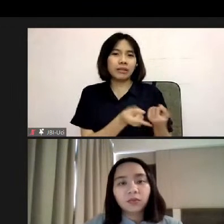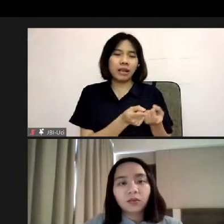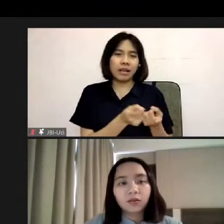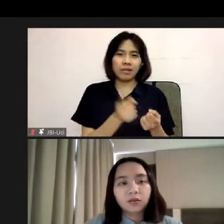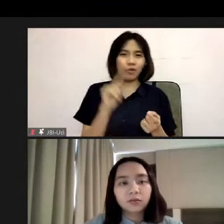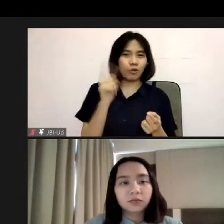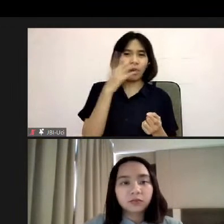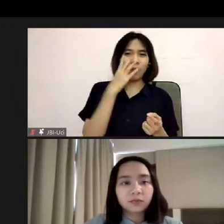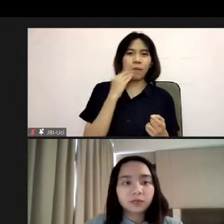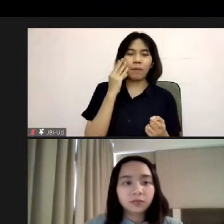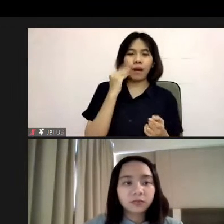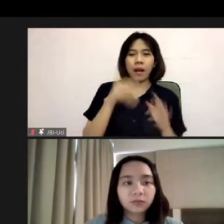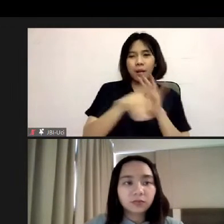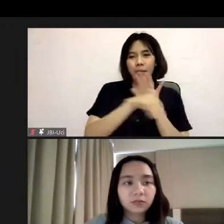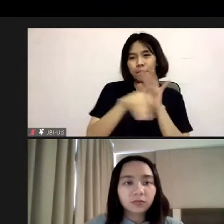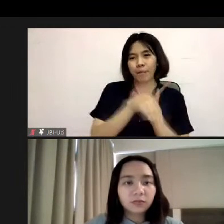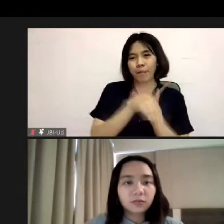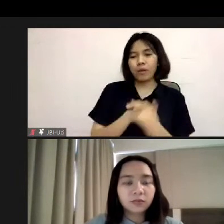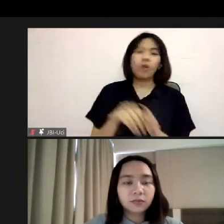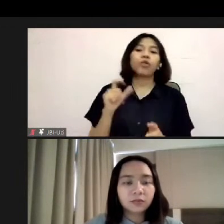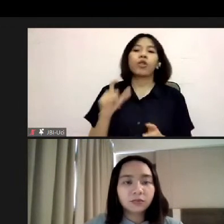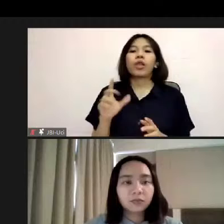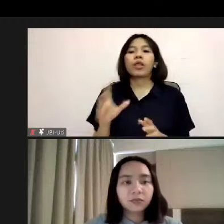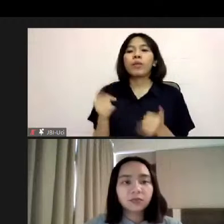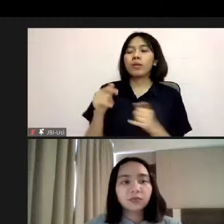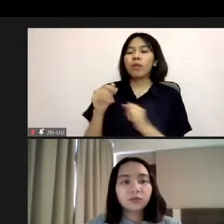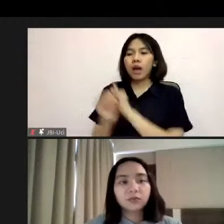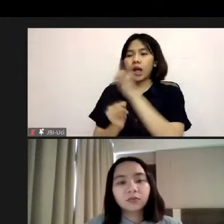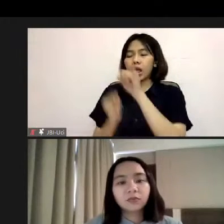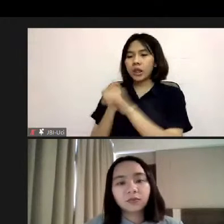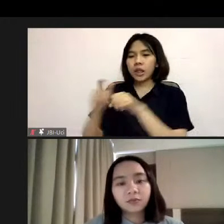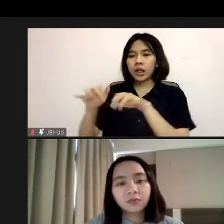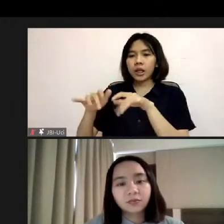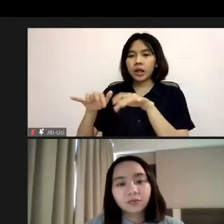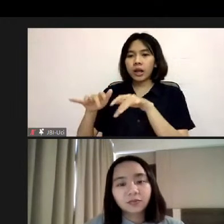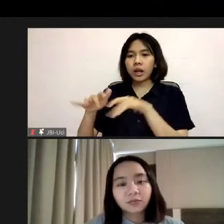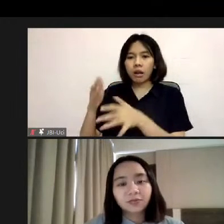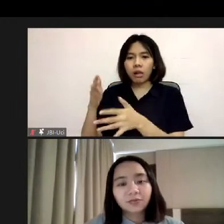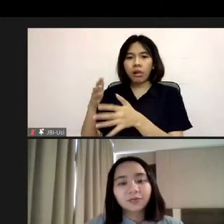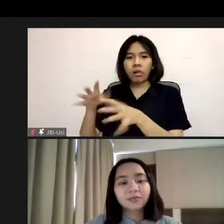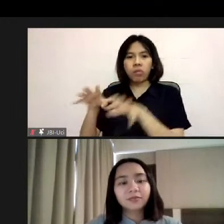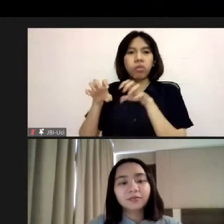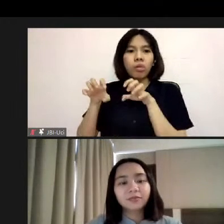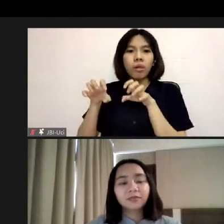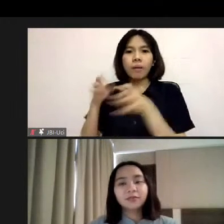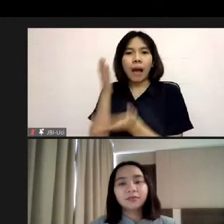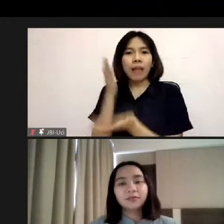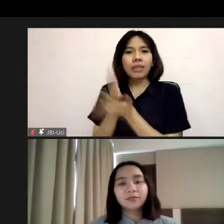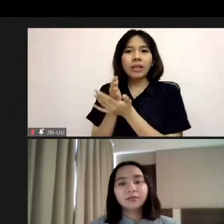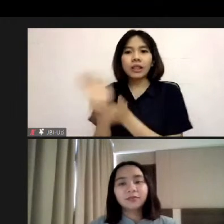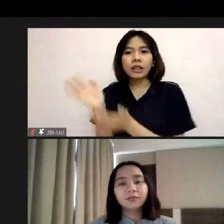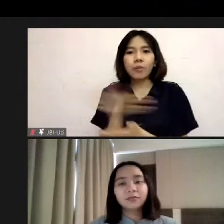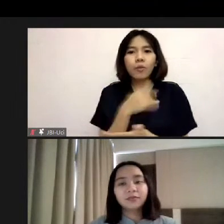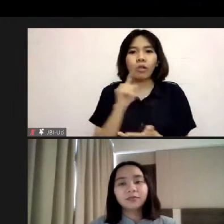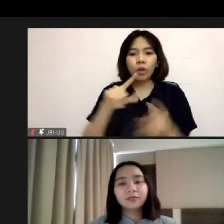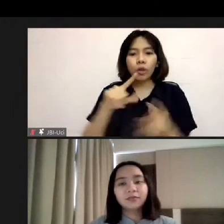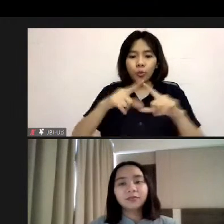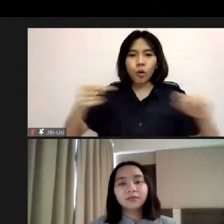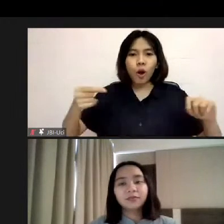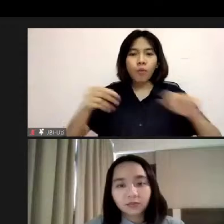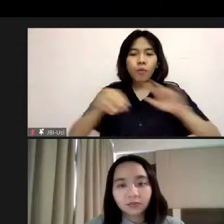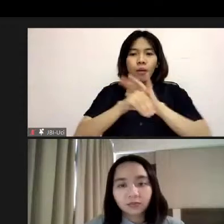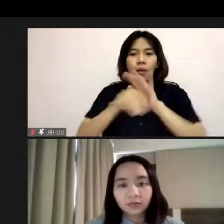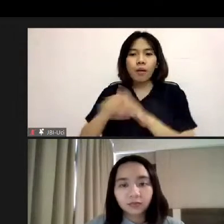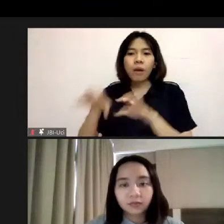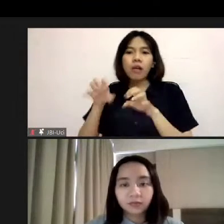in Papua, limitation and restrictions in Papua. For example, like the internet is shut down for one